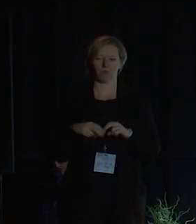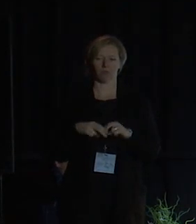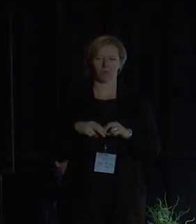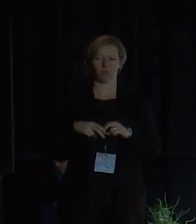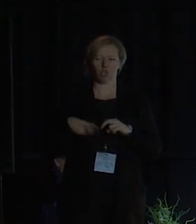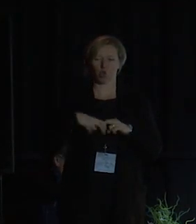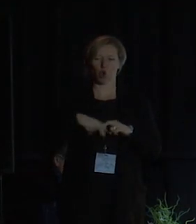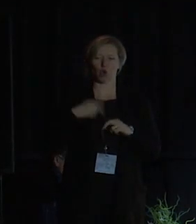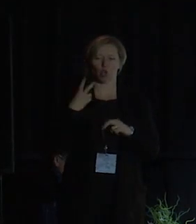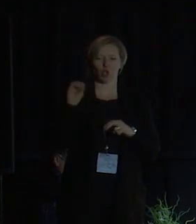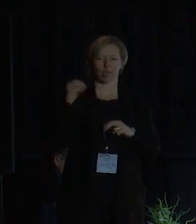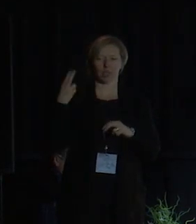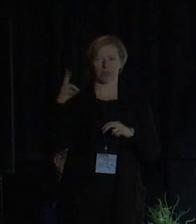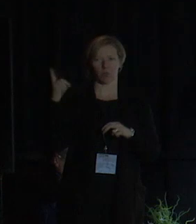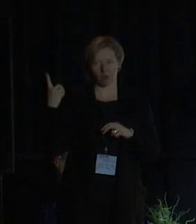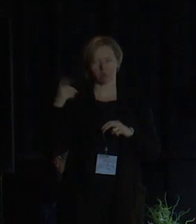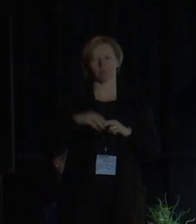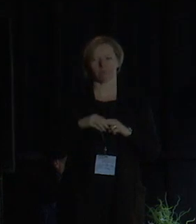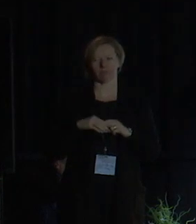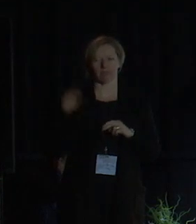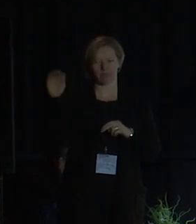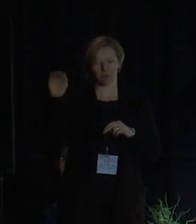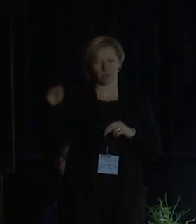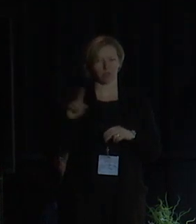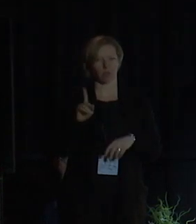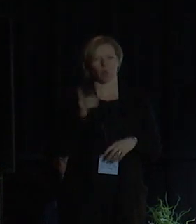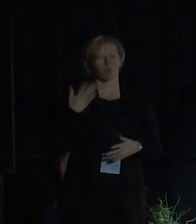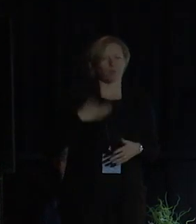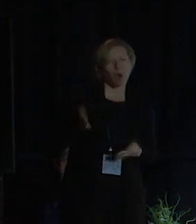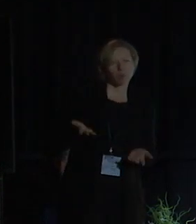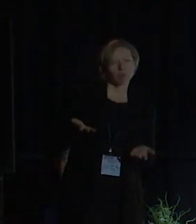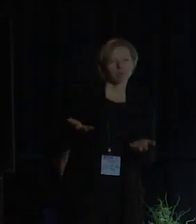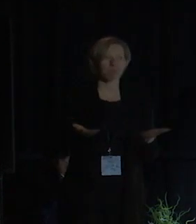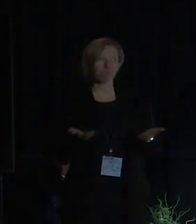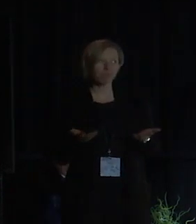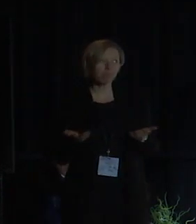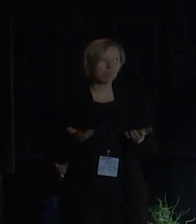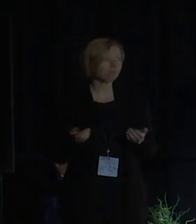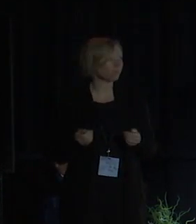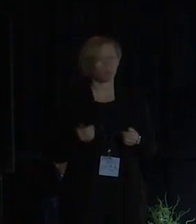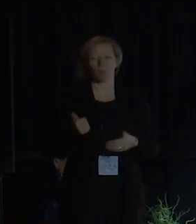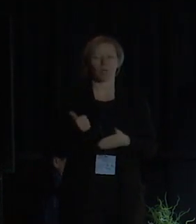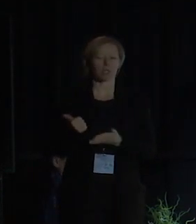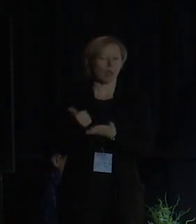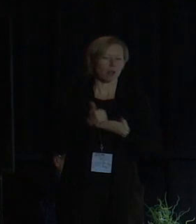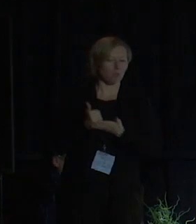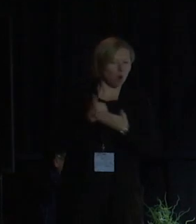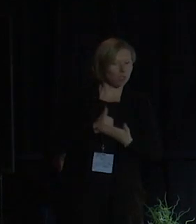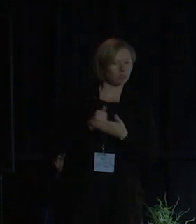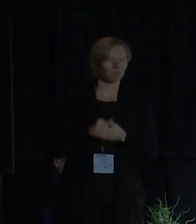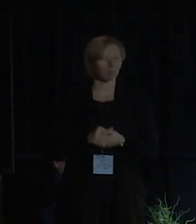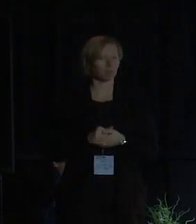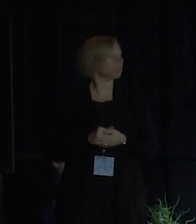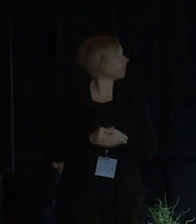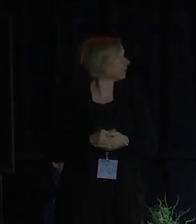beyond. So what are we looking for? What are we looking for? We're looking for supporters and funders